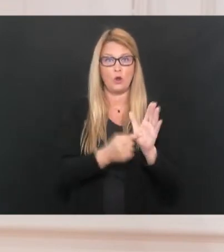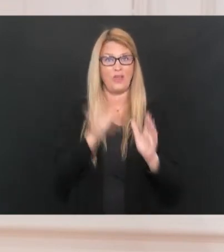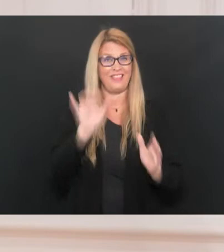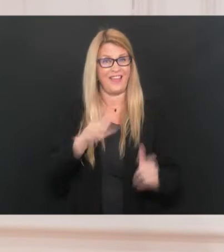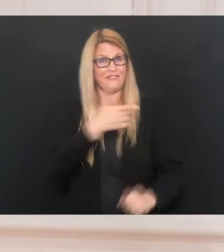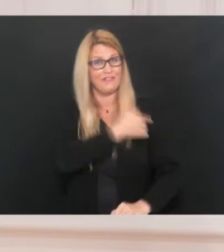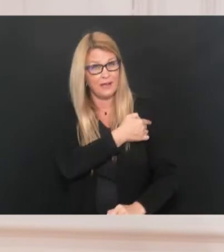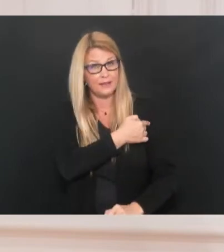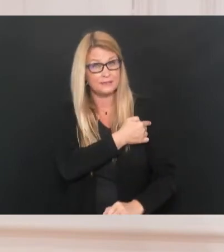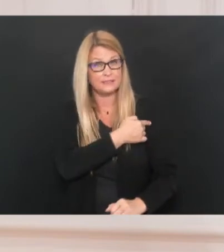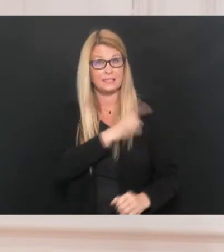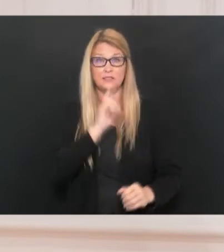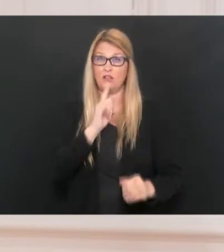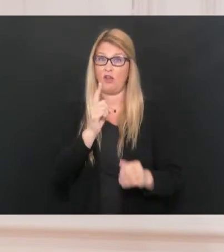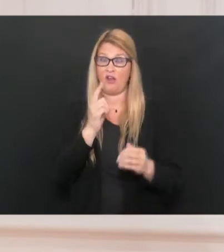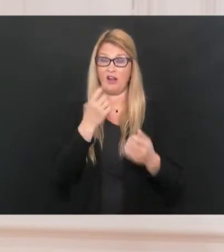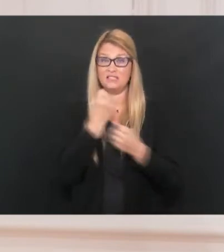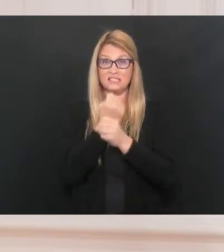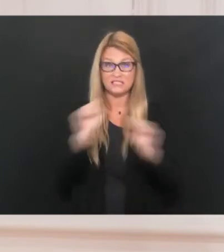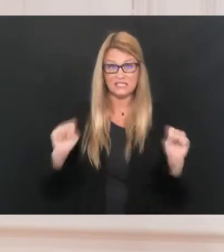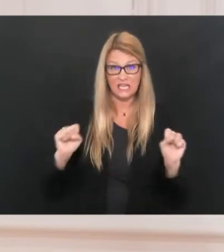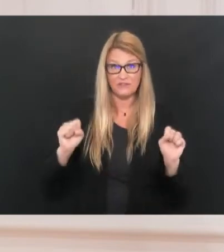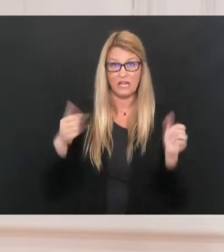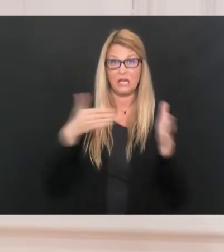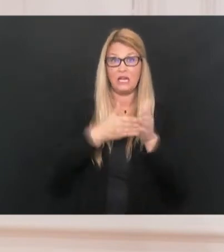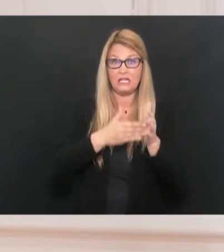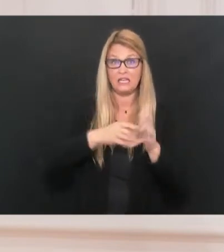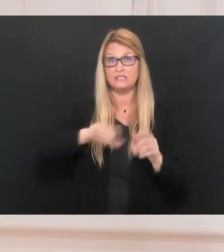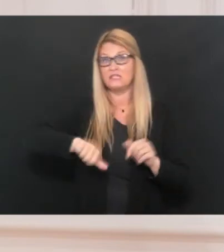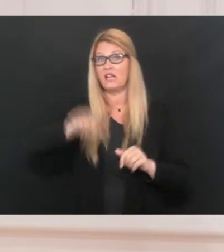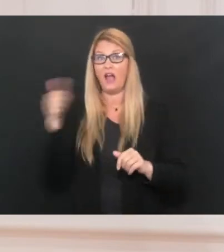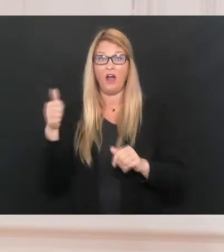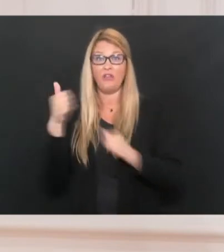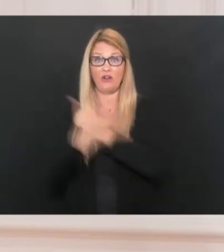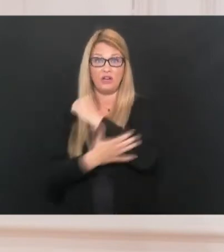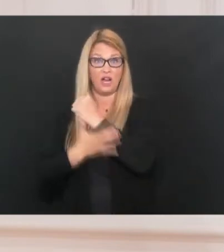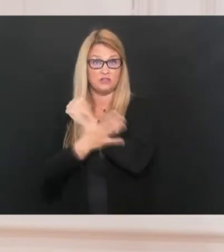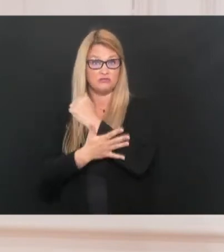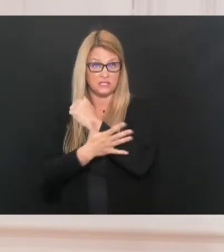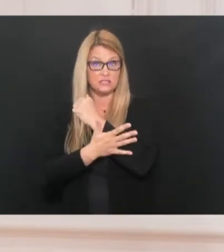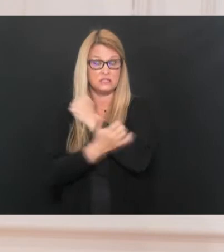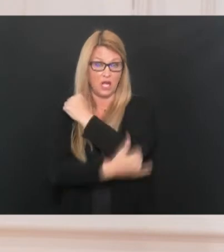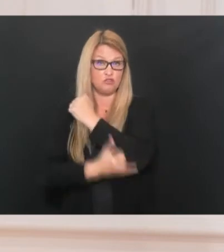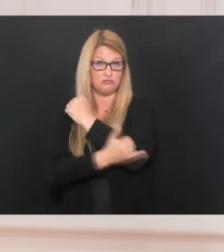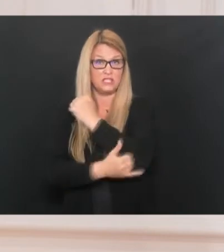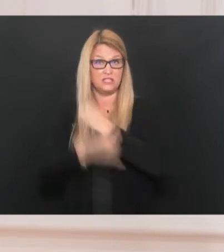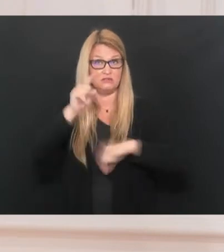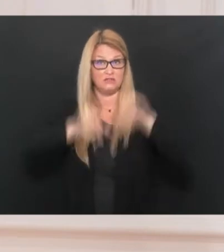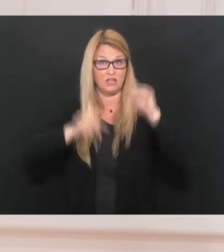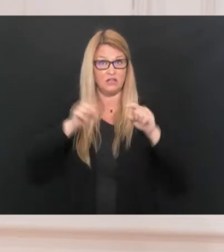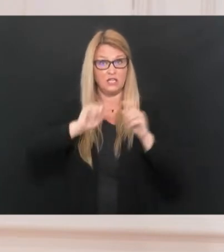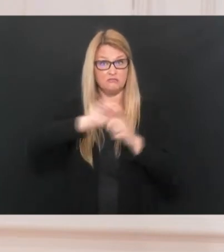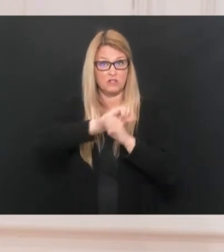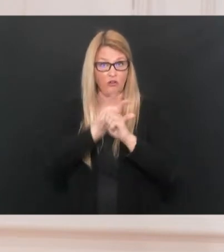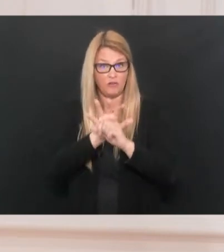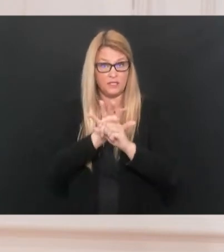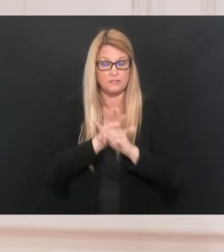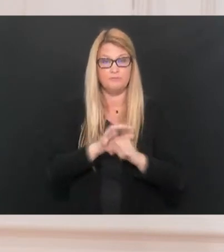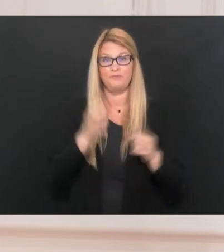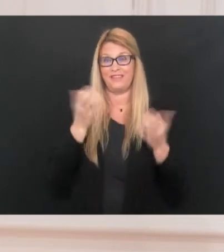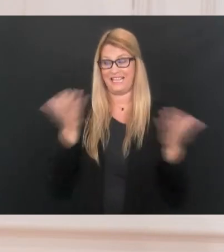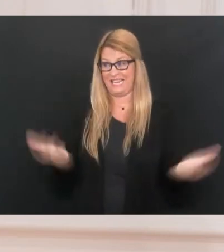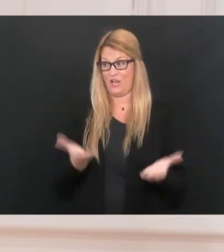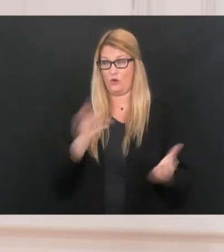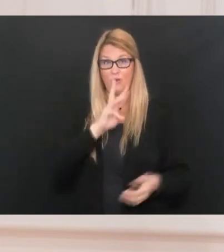against all of the variant viruses. In West Virginia, we have seen a slight uptick